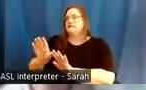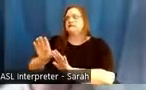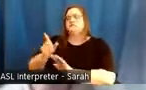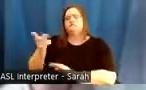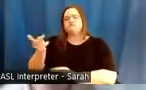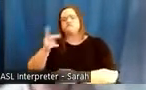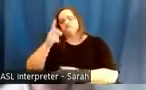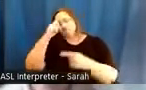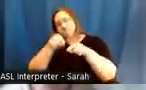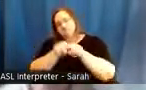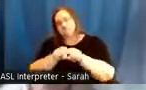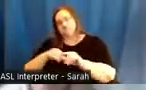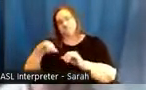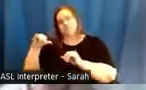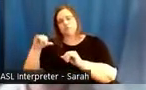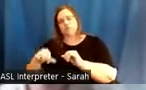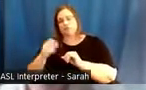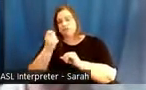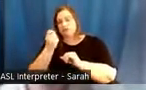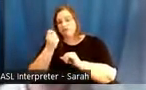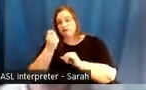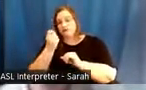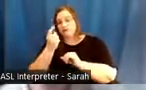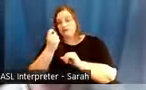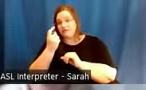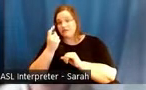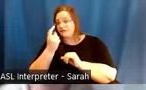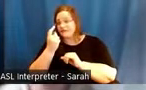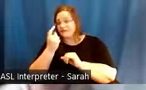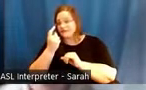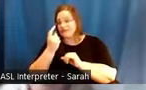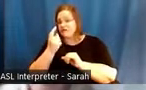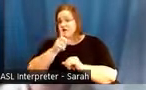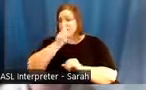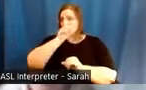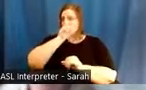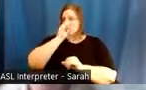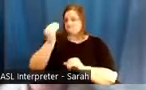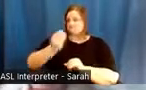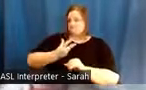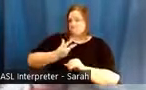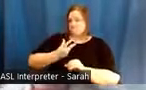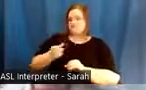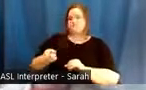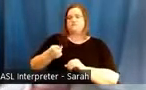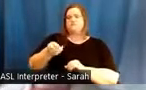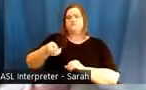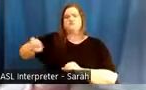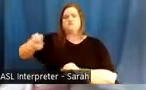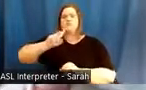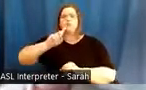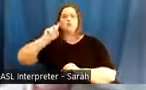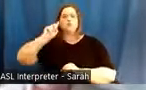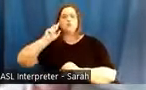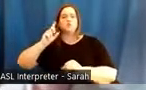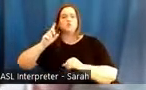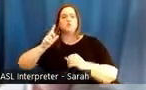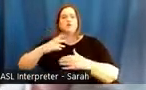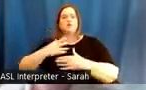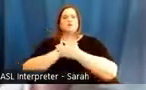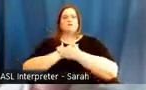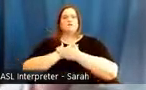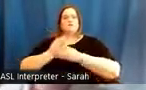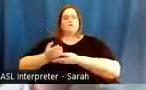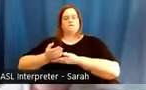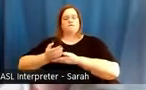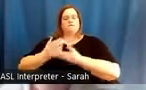let him stay, but instead, without telling us, they had him go to a deaf respite person's house.